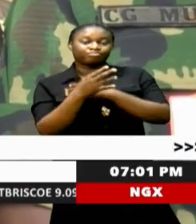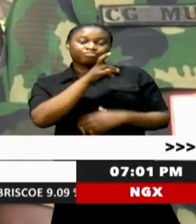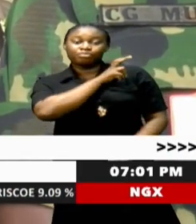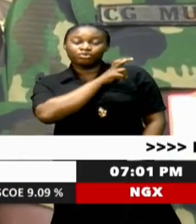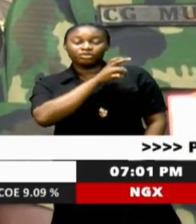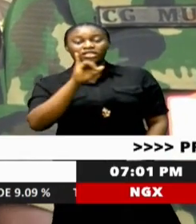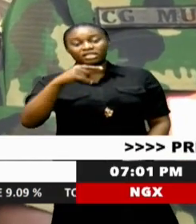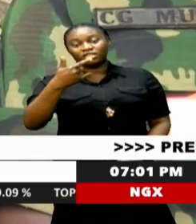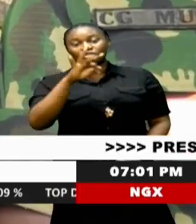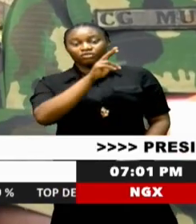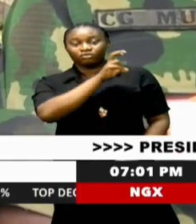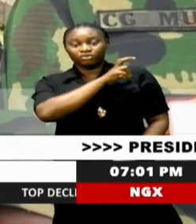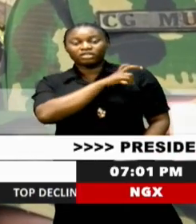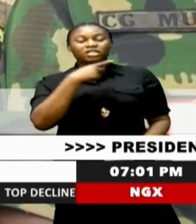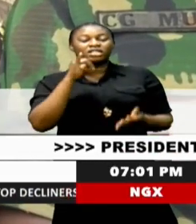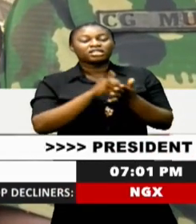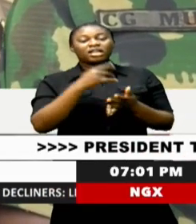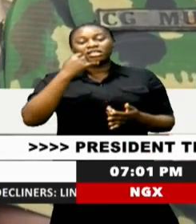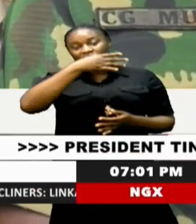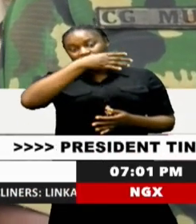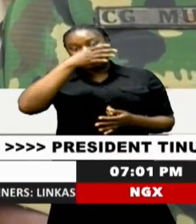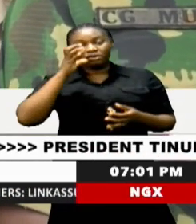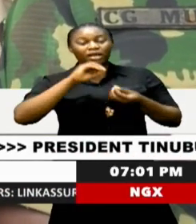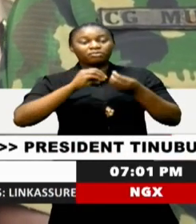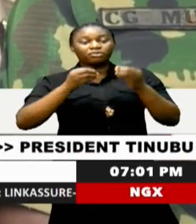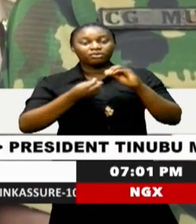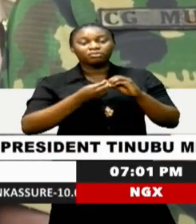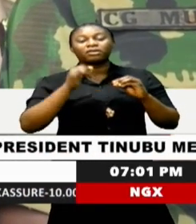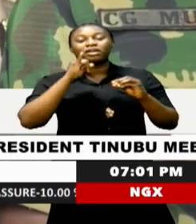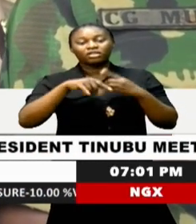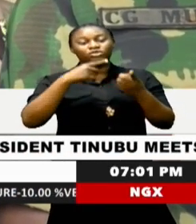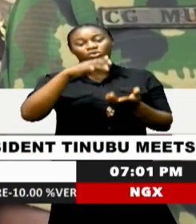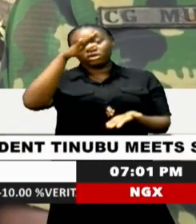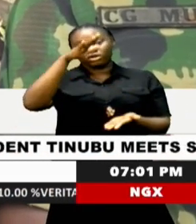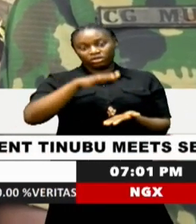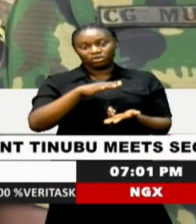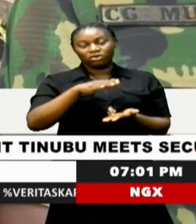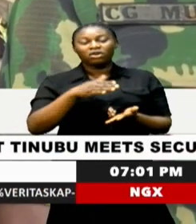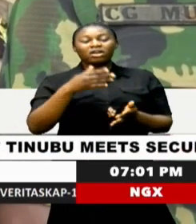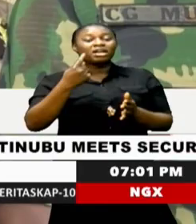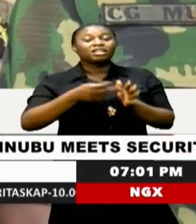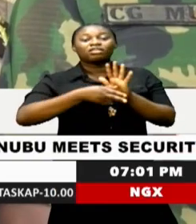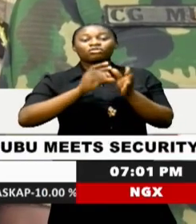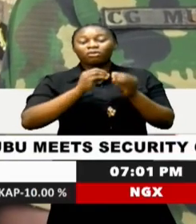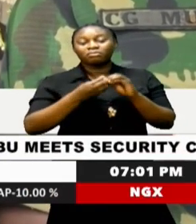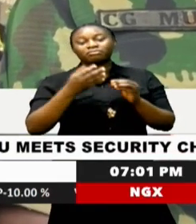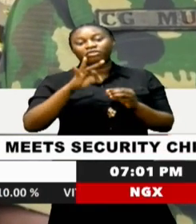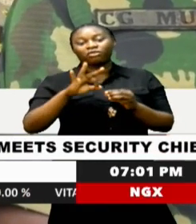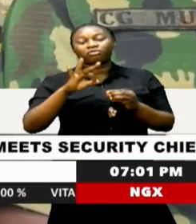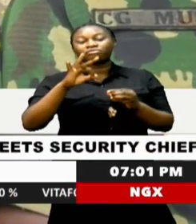that crime rate is declining in Nigeria. Records don't lie. The records are there.